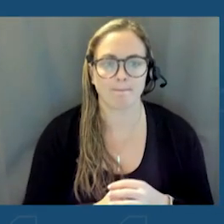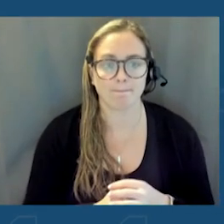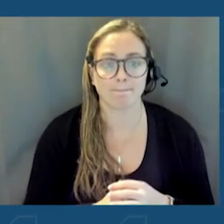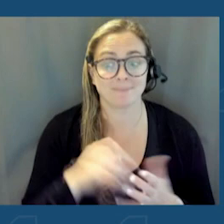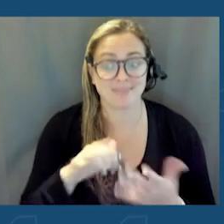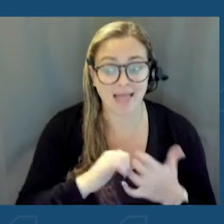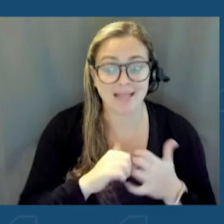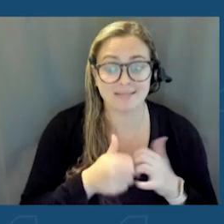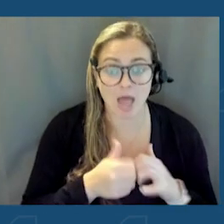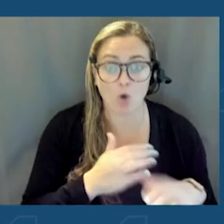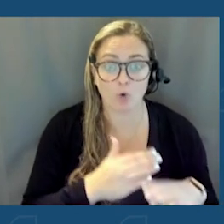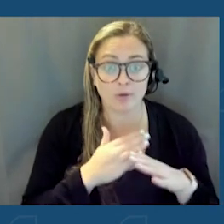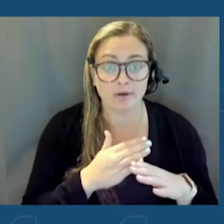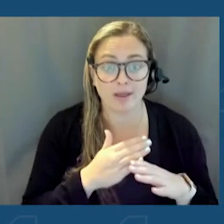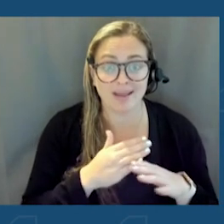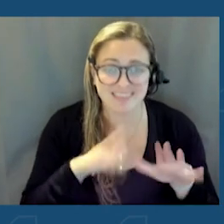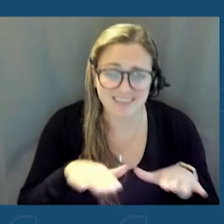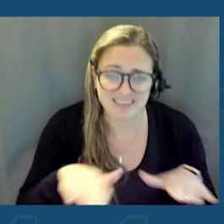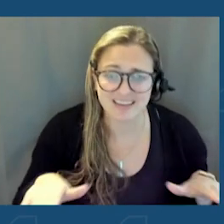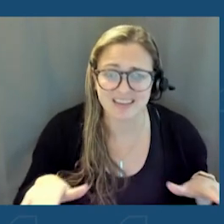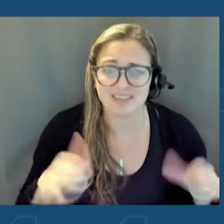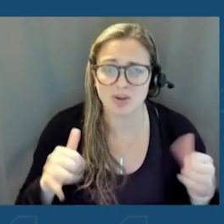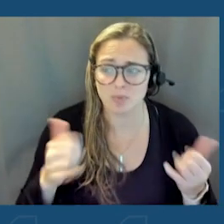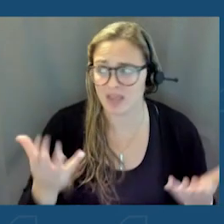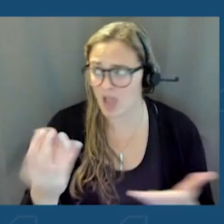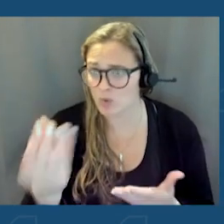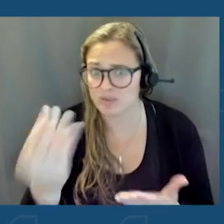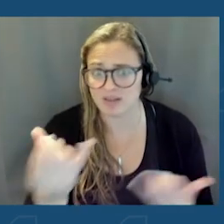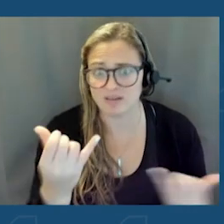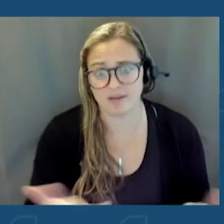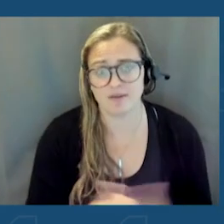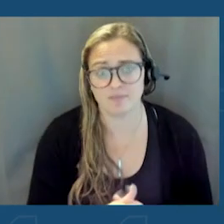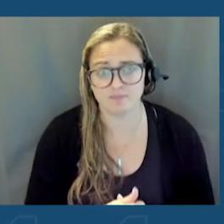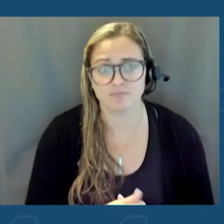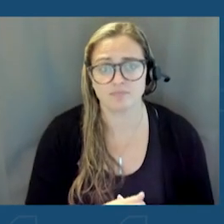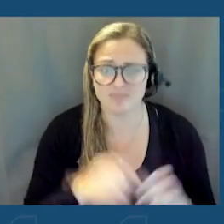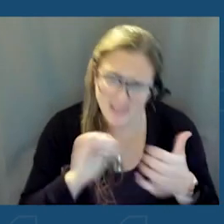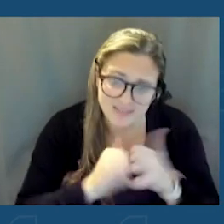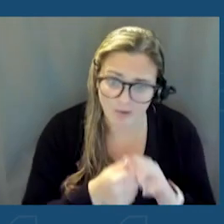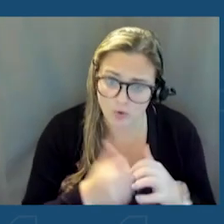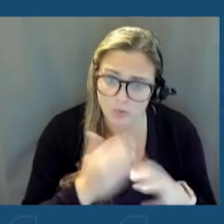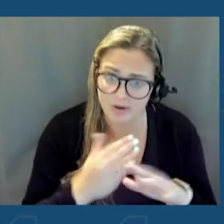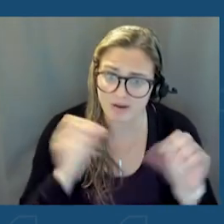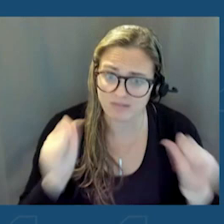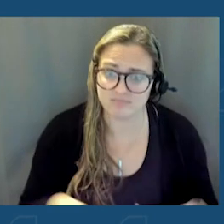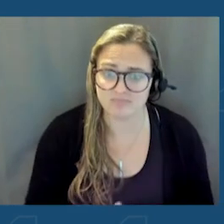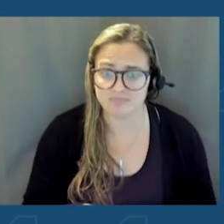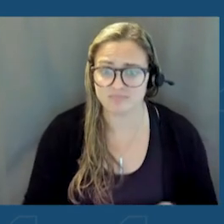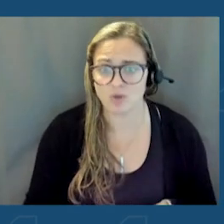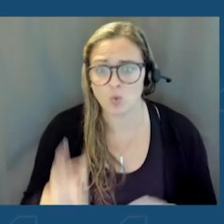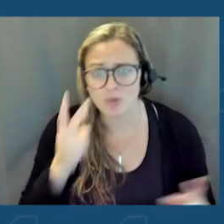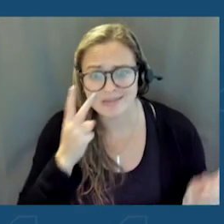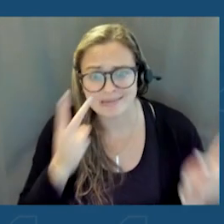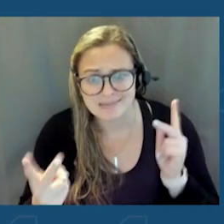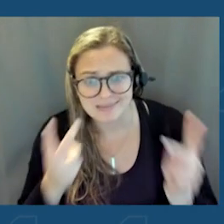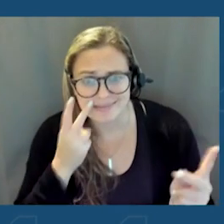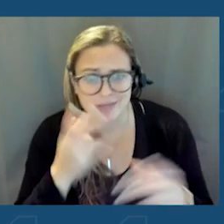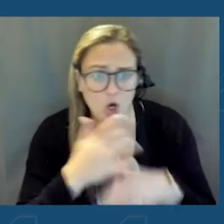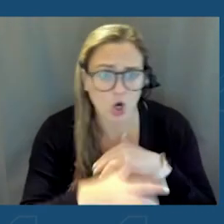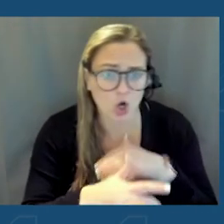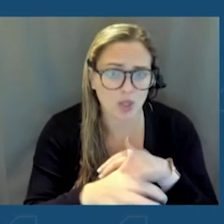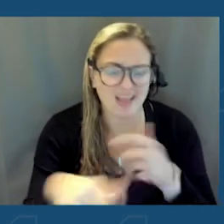how we protect the little kids playing out here today. That's how we protect them. We see those signs early, we stop it.